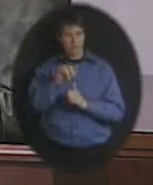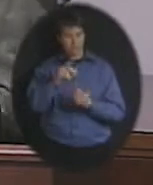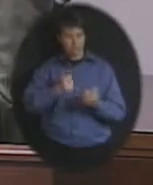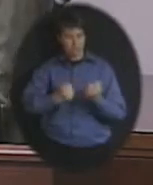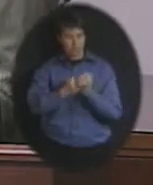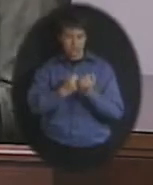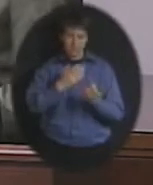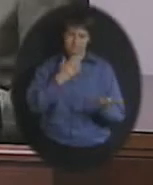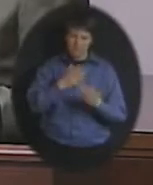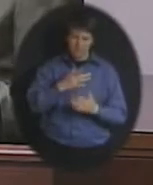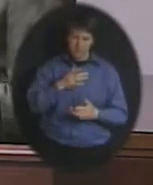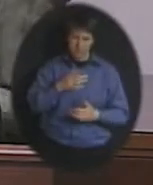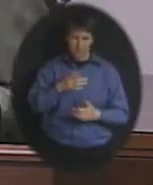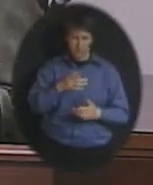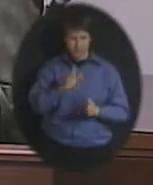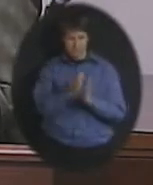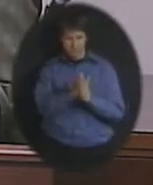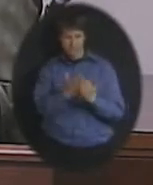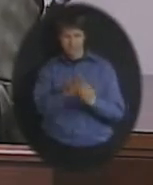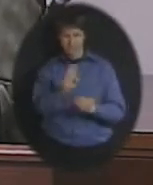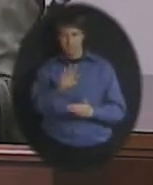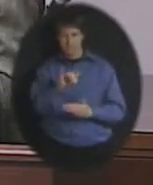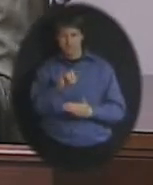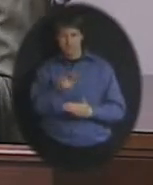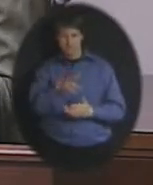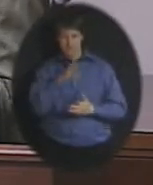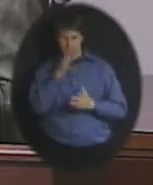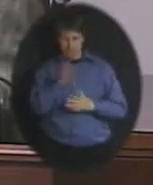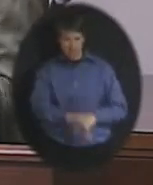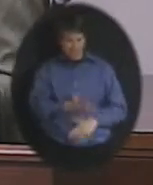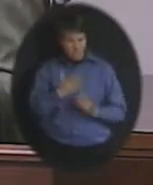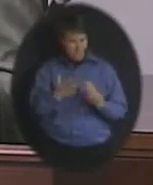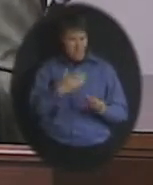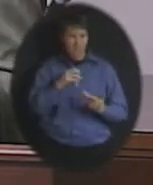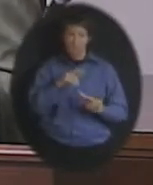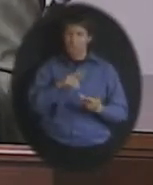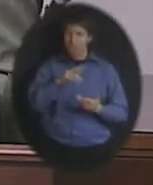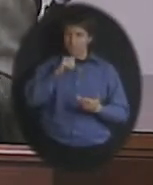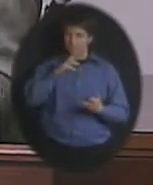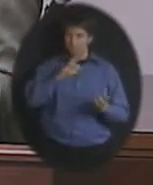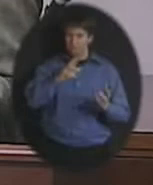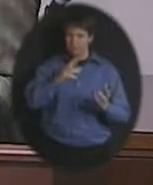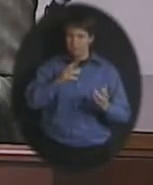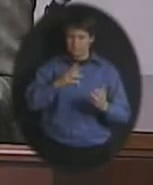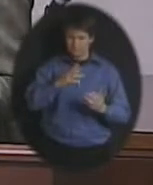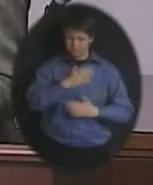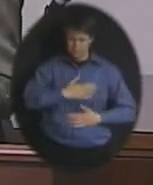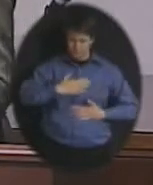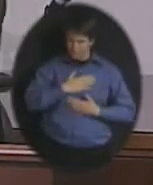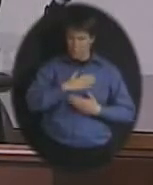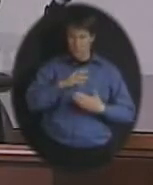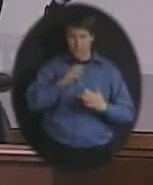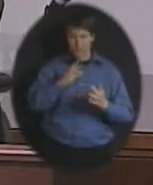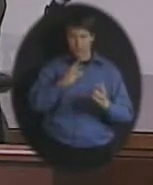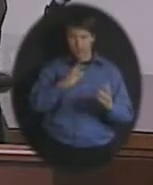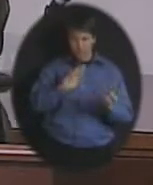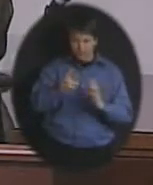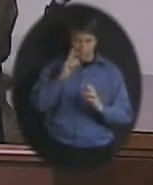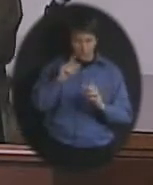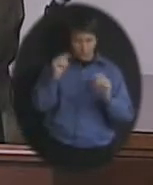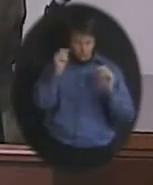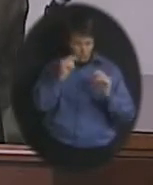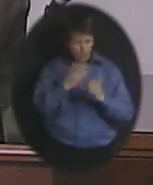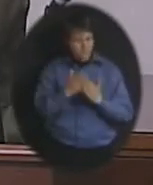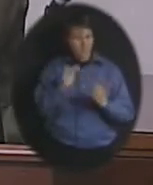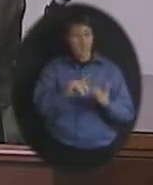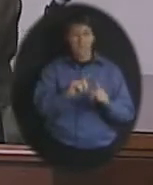may hate your binder, you may not like getting prepared for tutorials, but guess what? I'm using it every single day. So